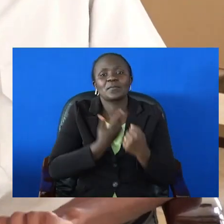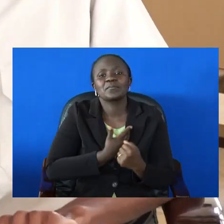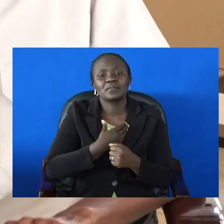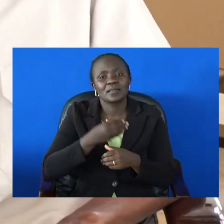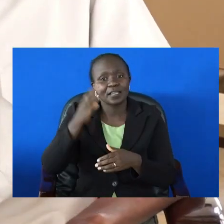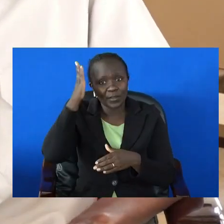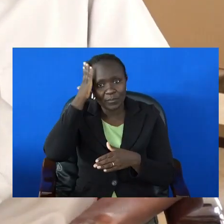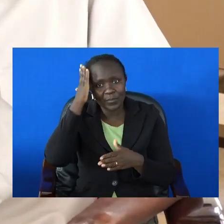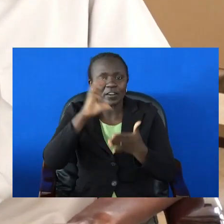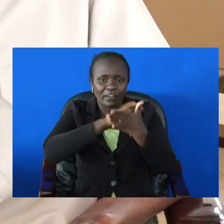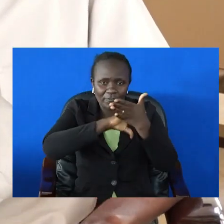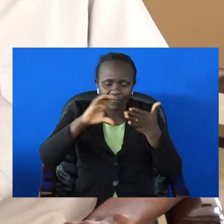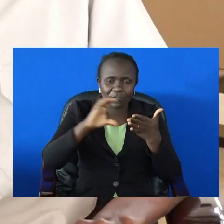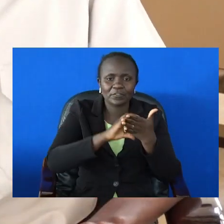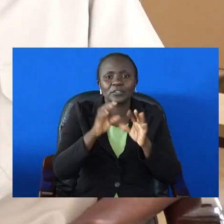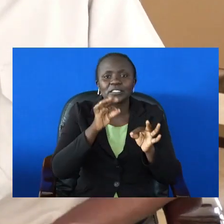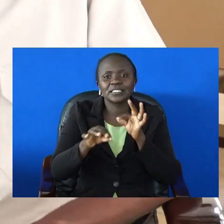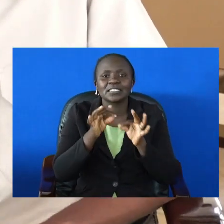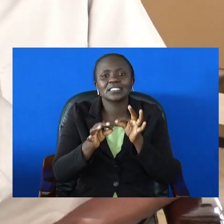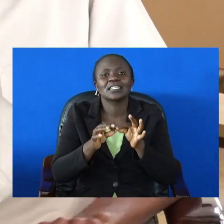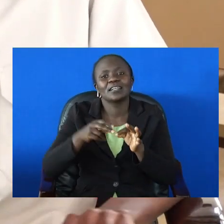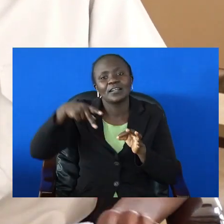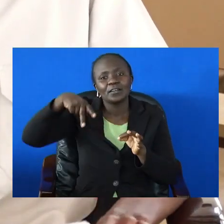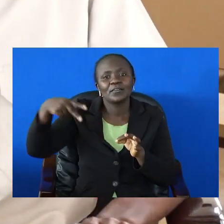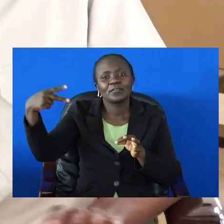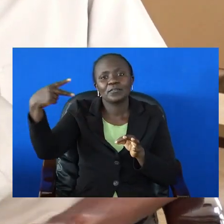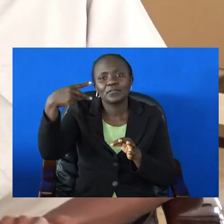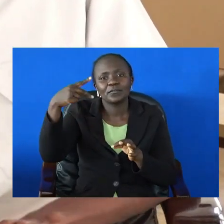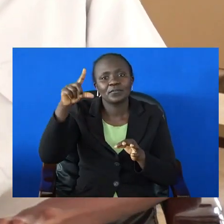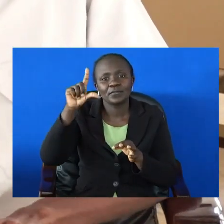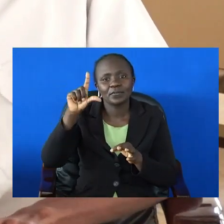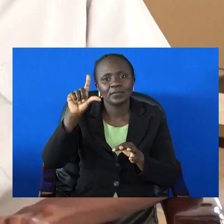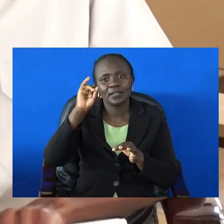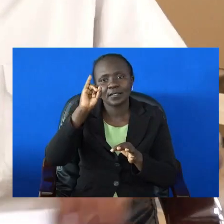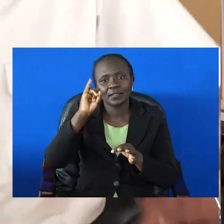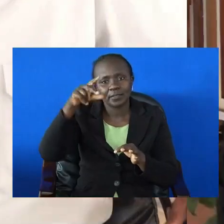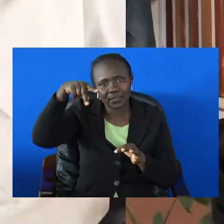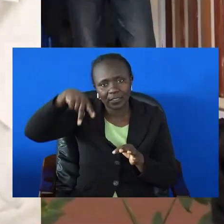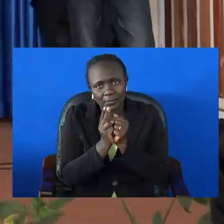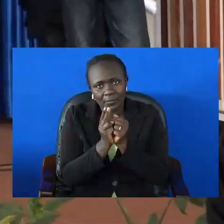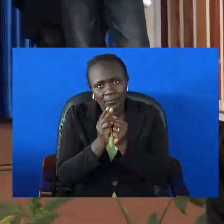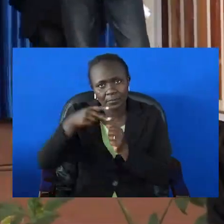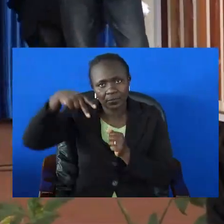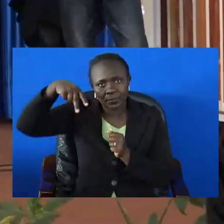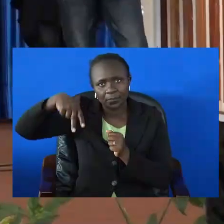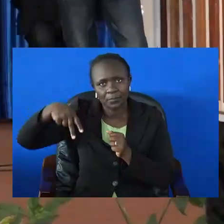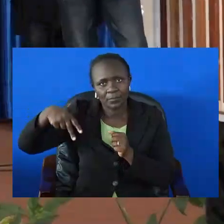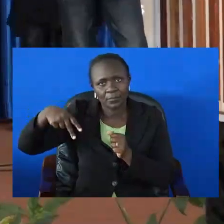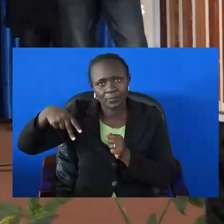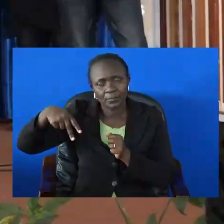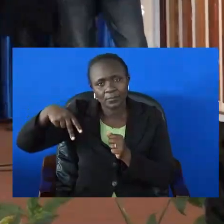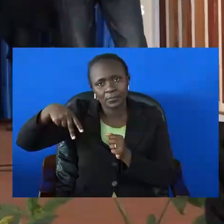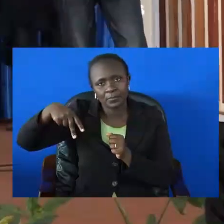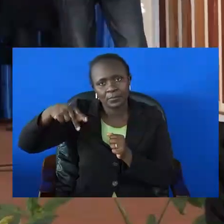recite today's memory verse, which is Philippians chapter 4, verse 12.